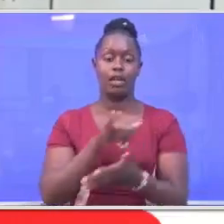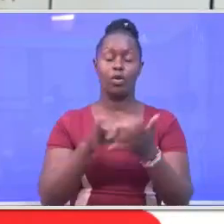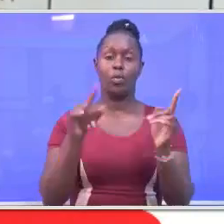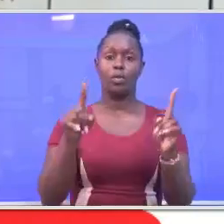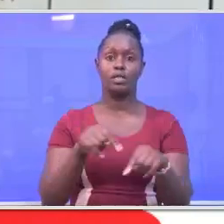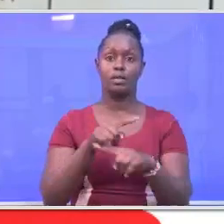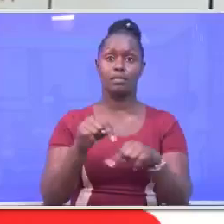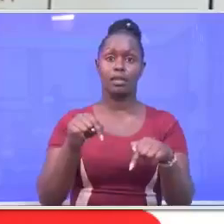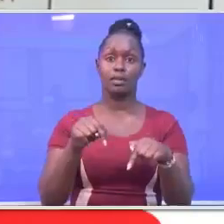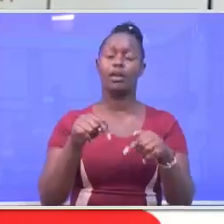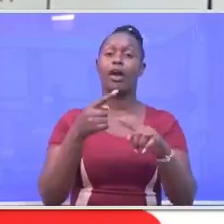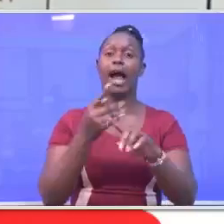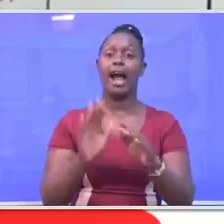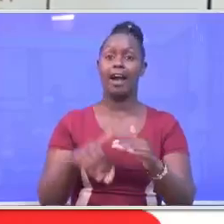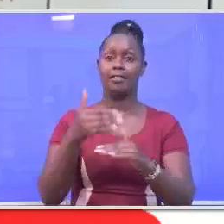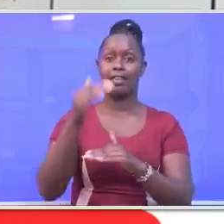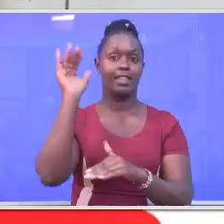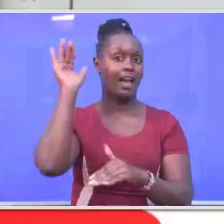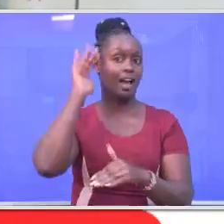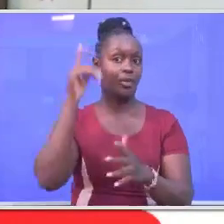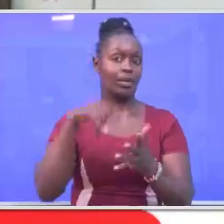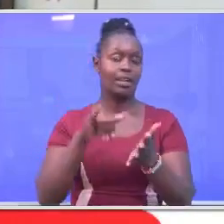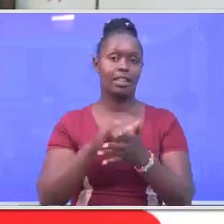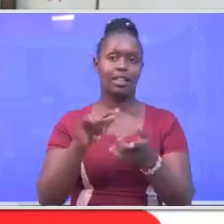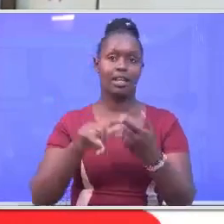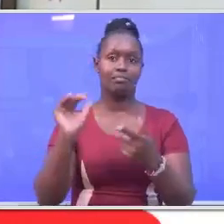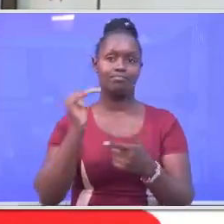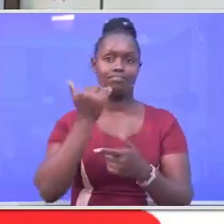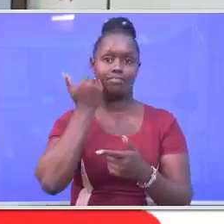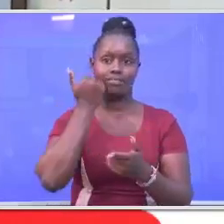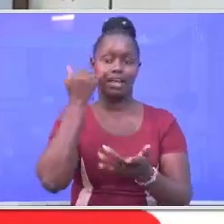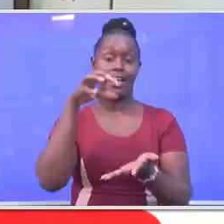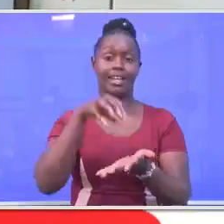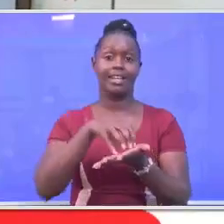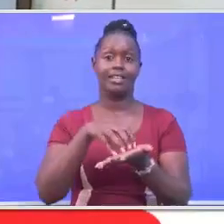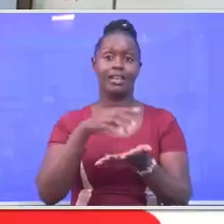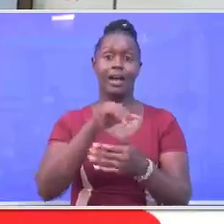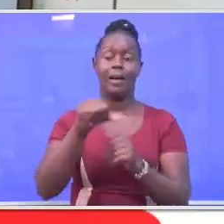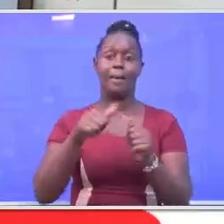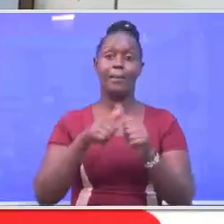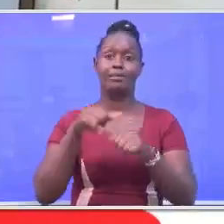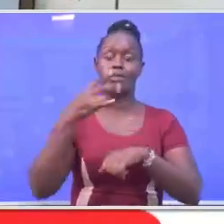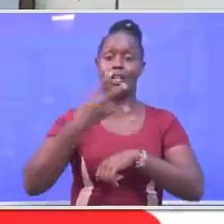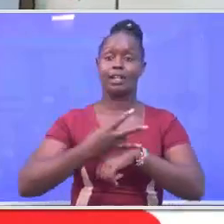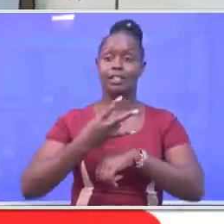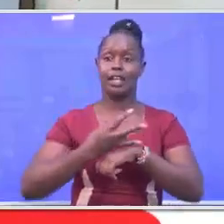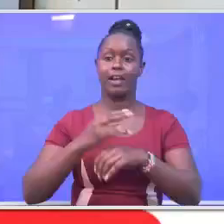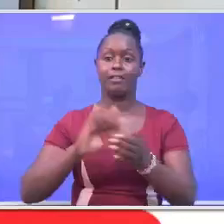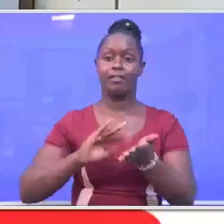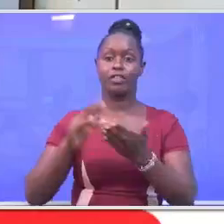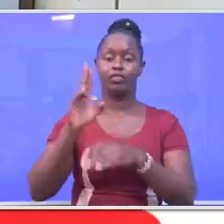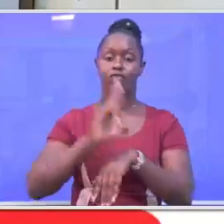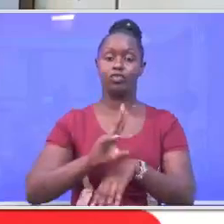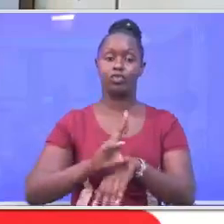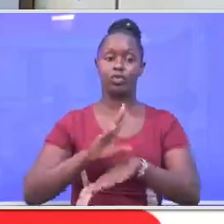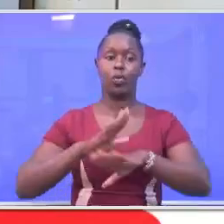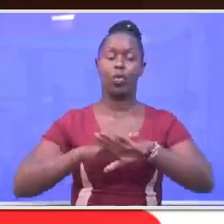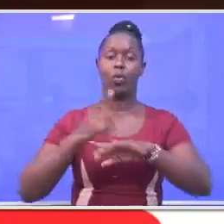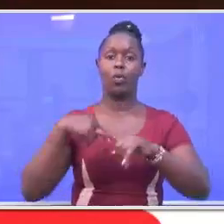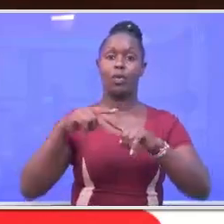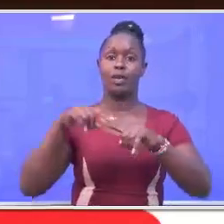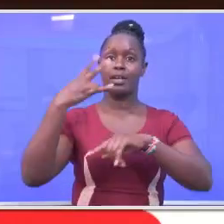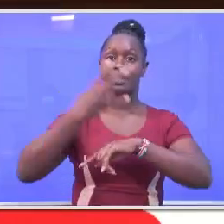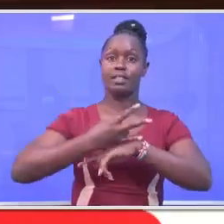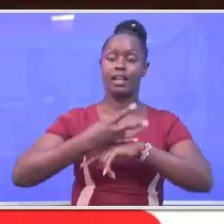a scandal with NHIF over falsified claims that siphoned funds for patients using the NHIF insurance